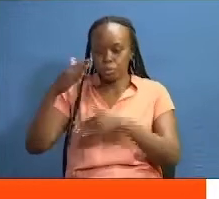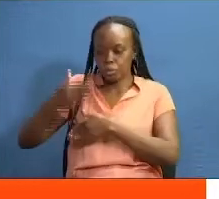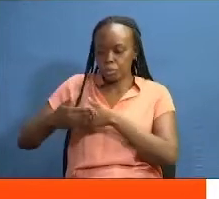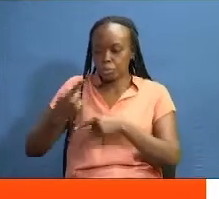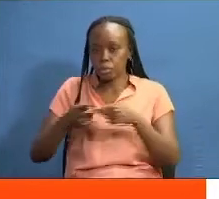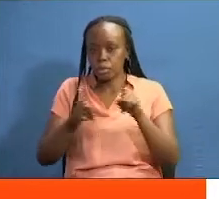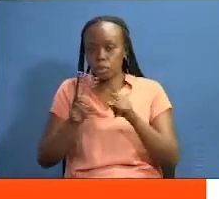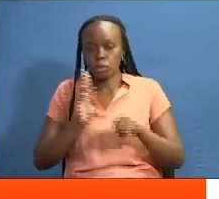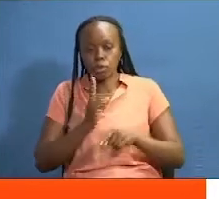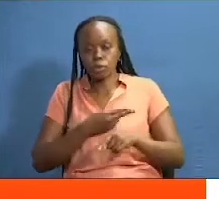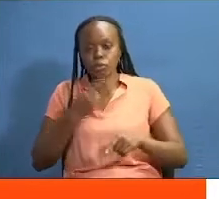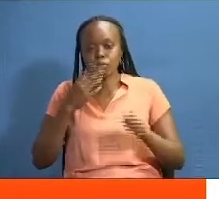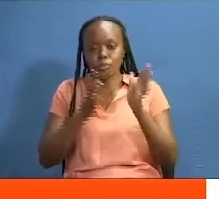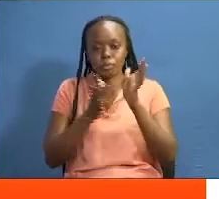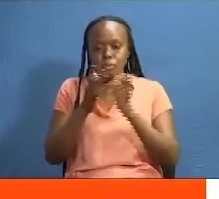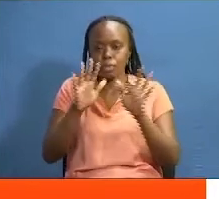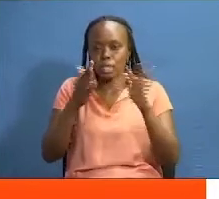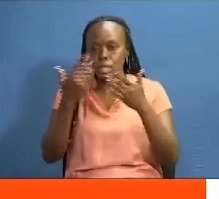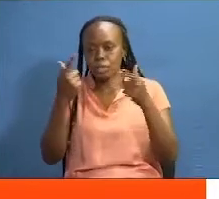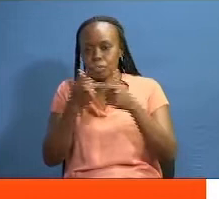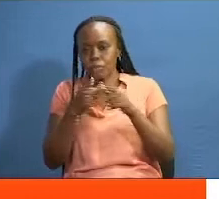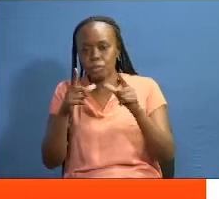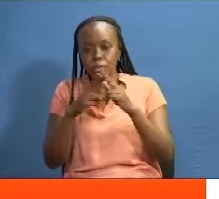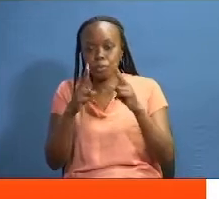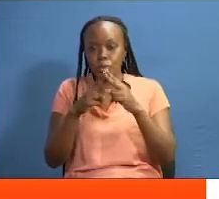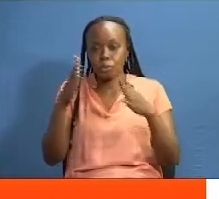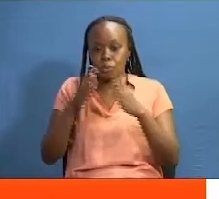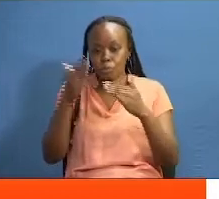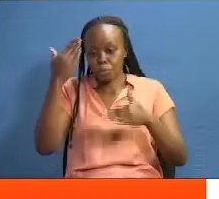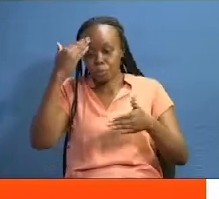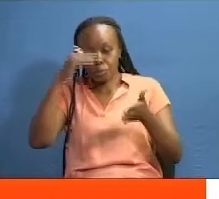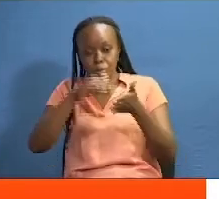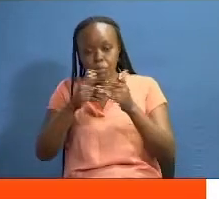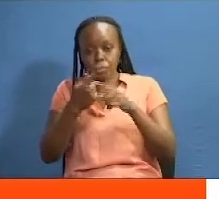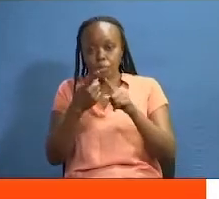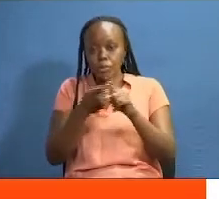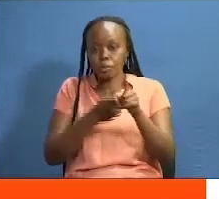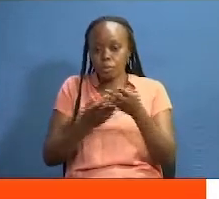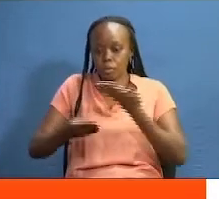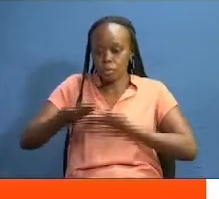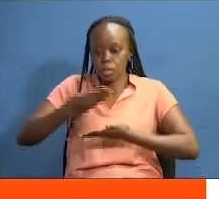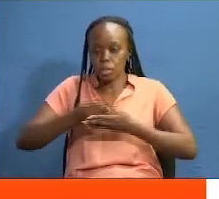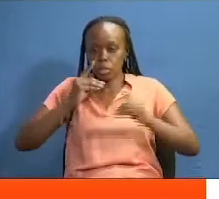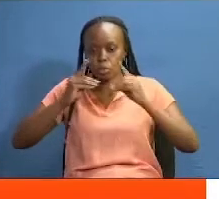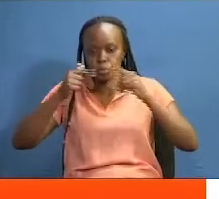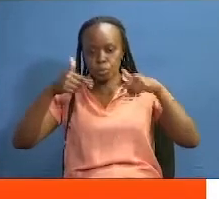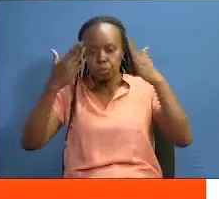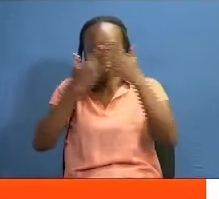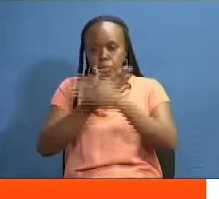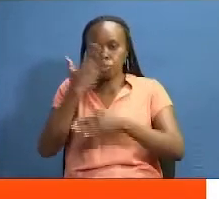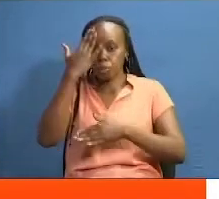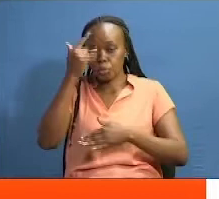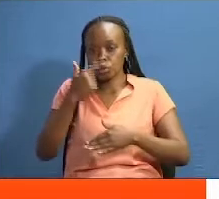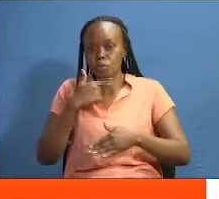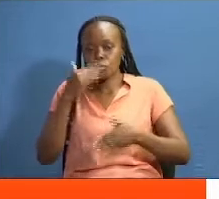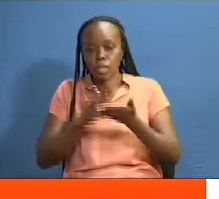Although we are on the festive moods, as soon as the year flips, reality checks in. That forms the basis of our discussion tonight. What next